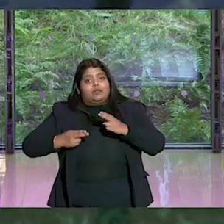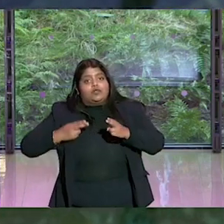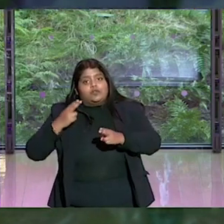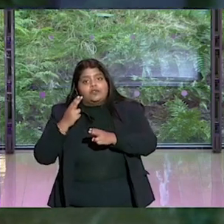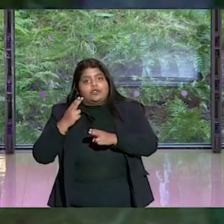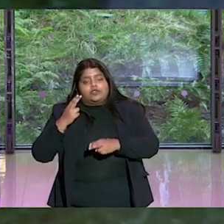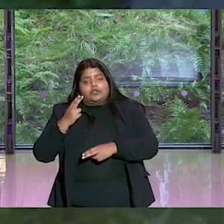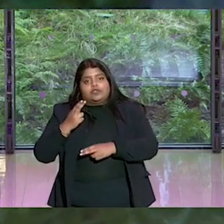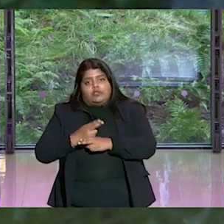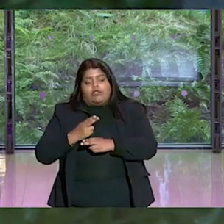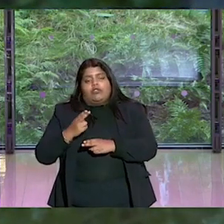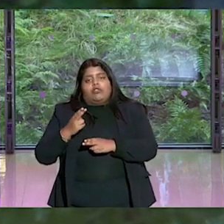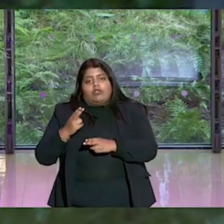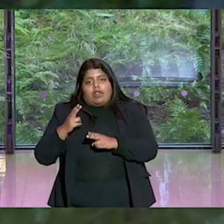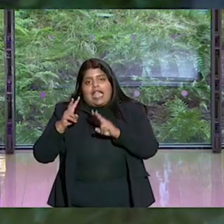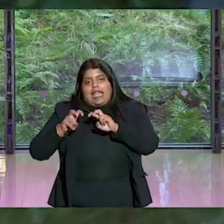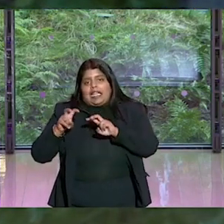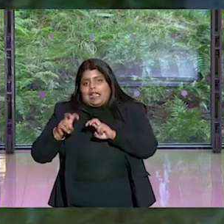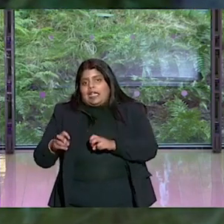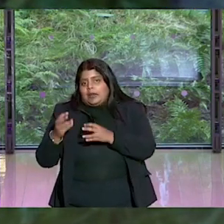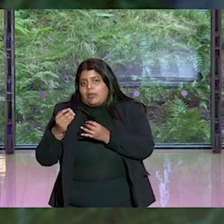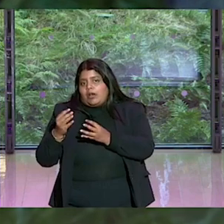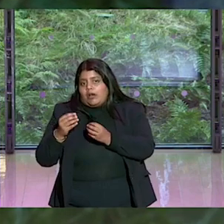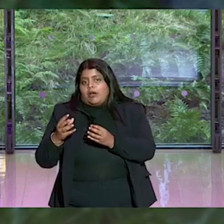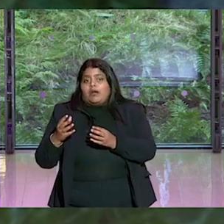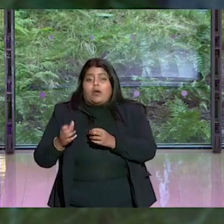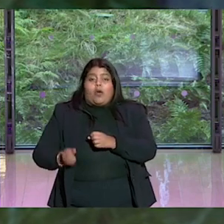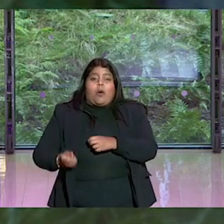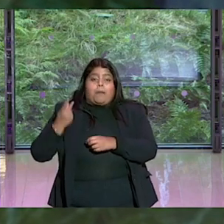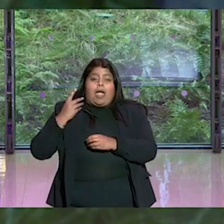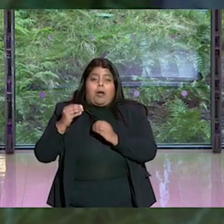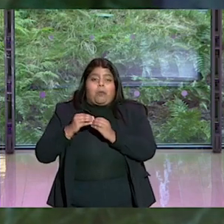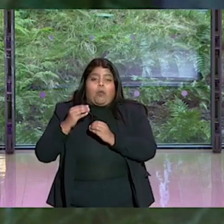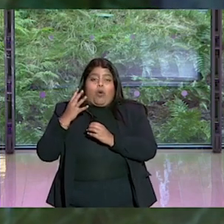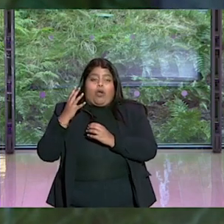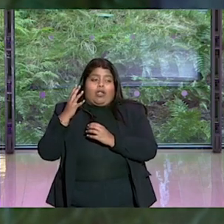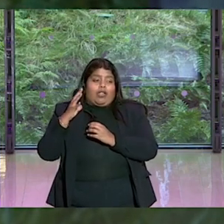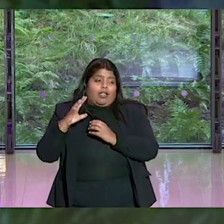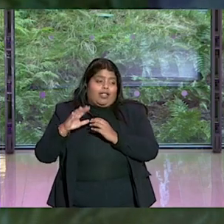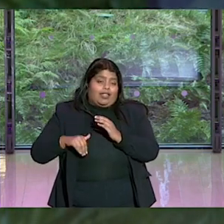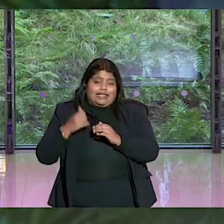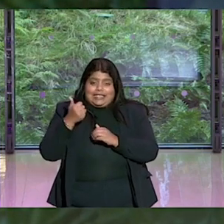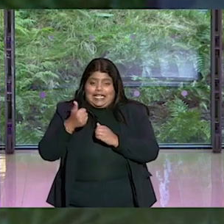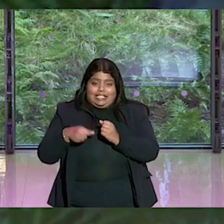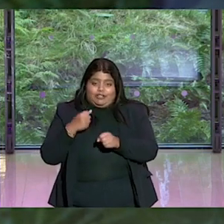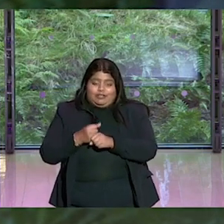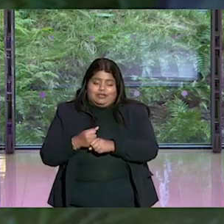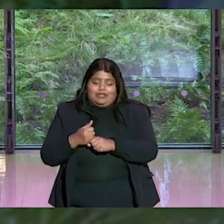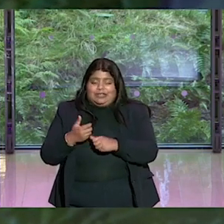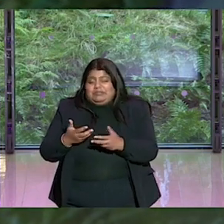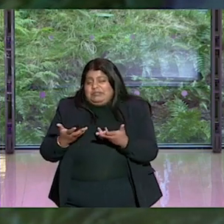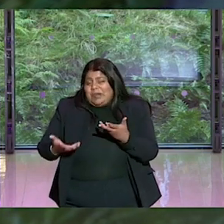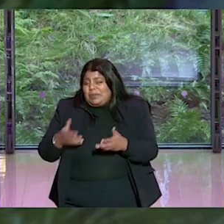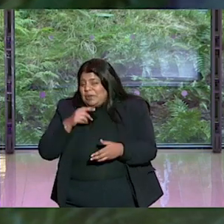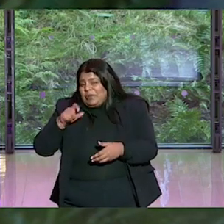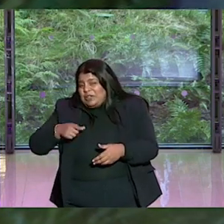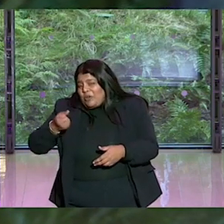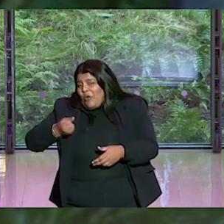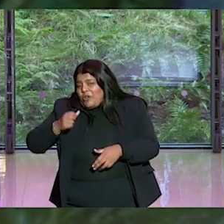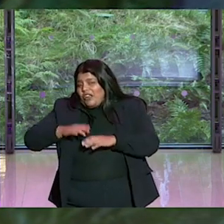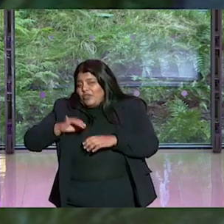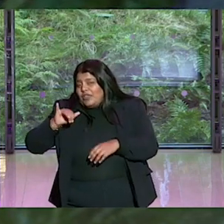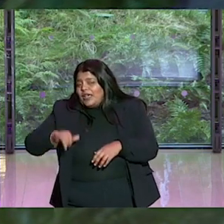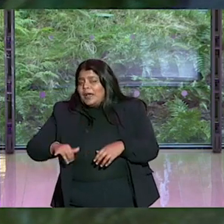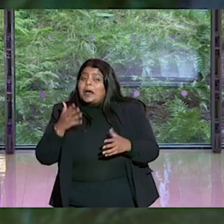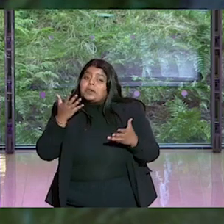back more than a decade. Probably not necessary to hold on to that. I would say maybe 5 years. Get a